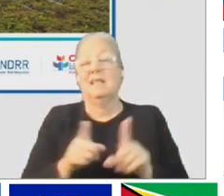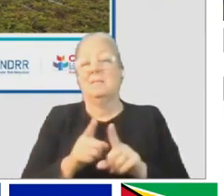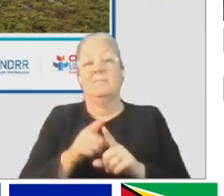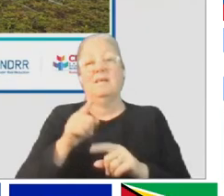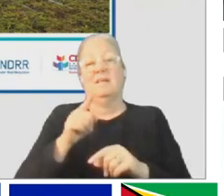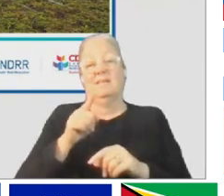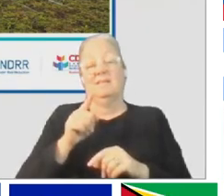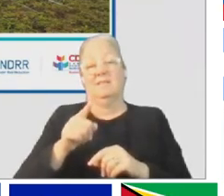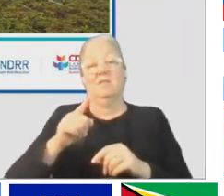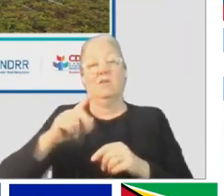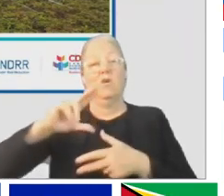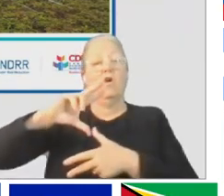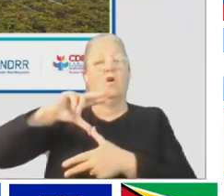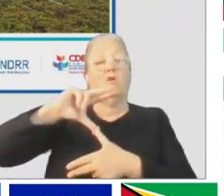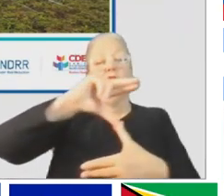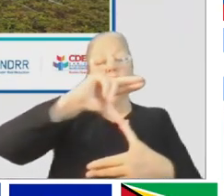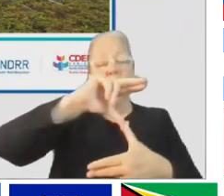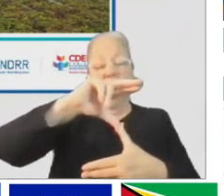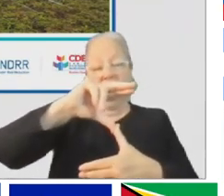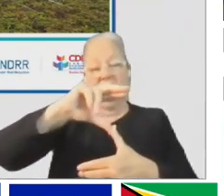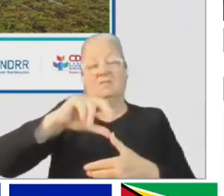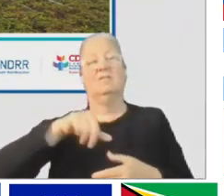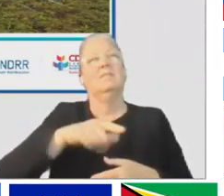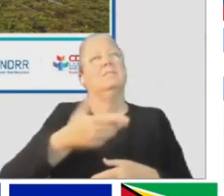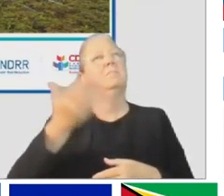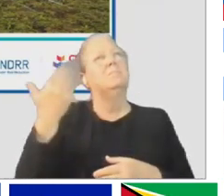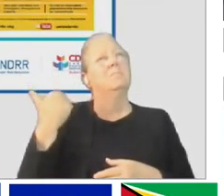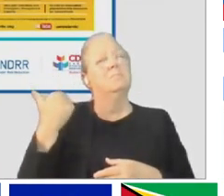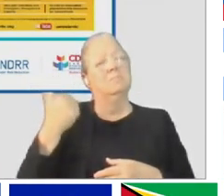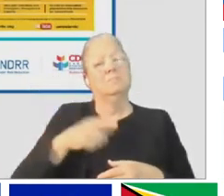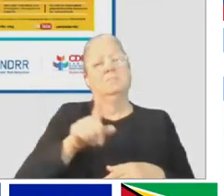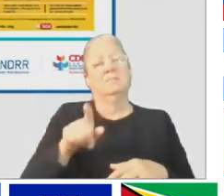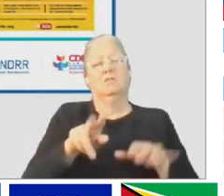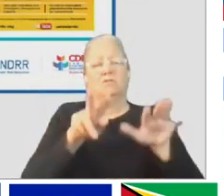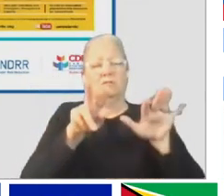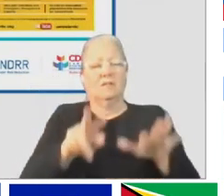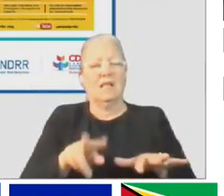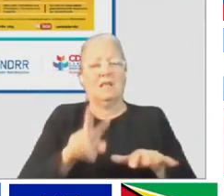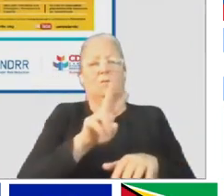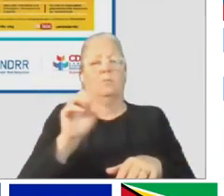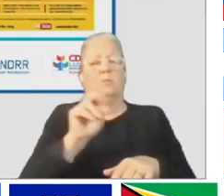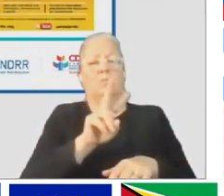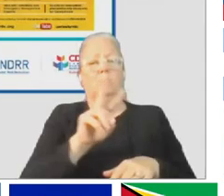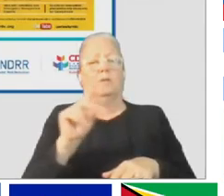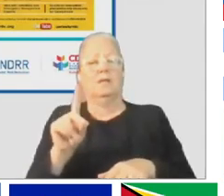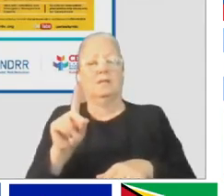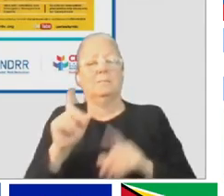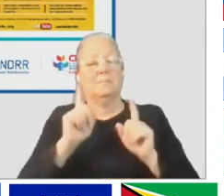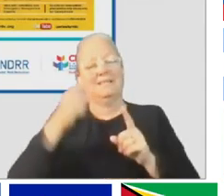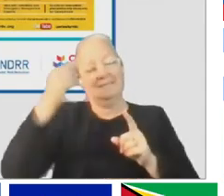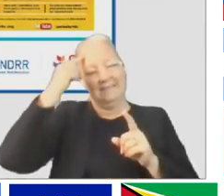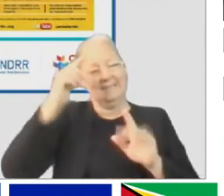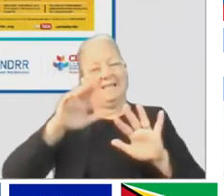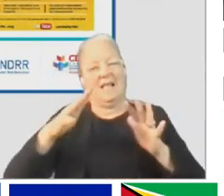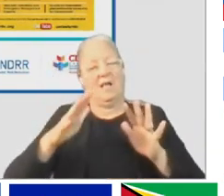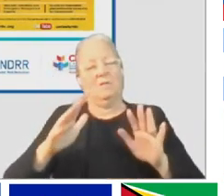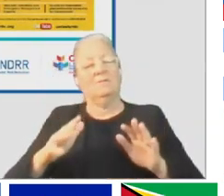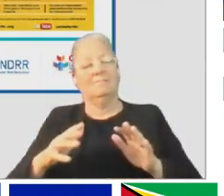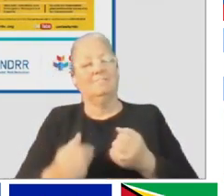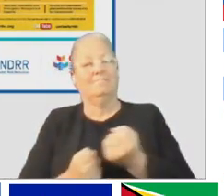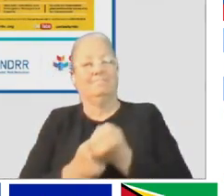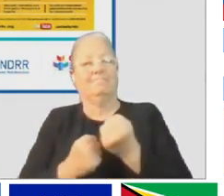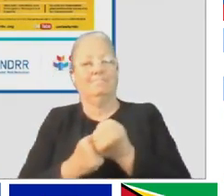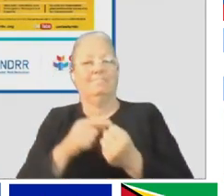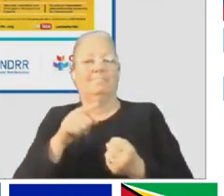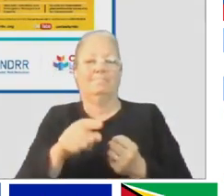in July 1st, 2021, we had to get into the community by boat. Right, the way forward, as I wrap up, we need to really